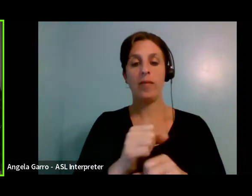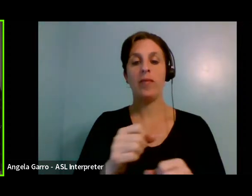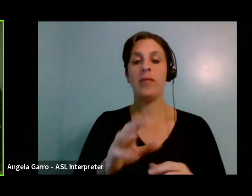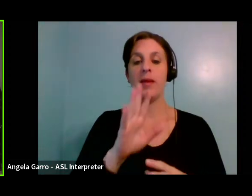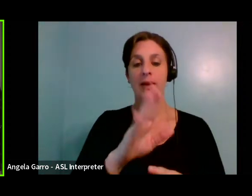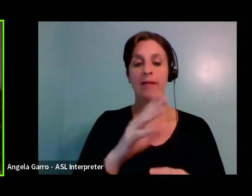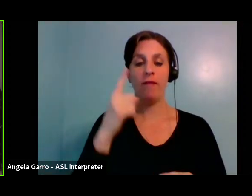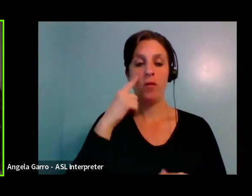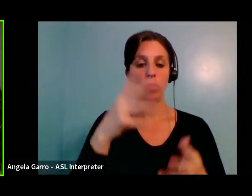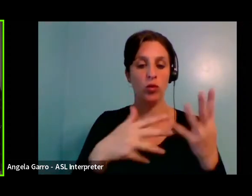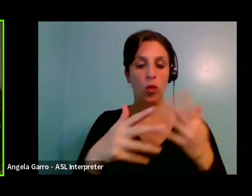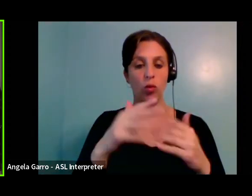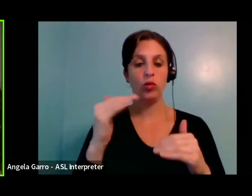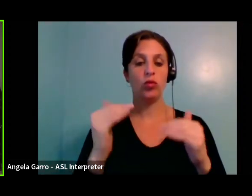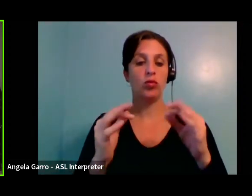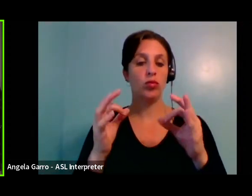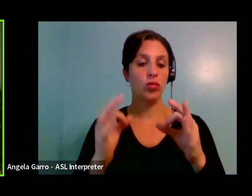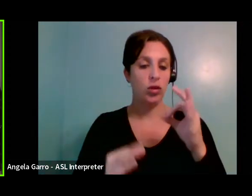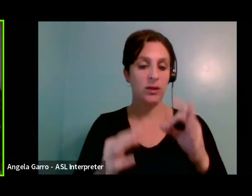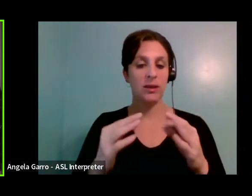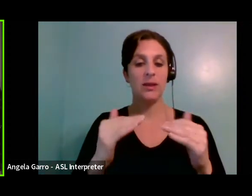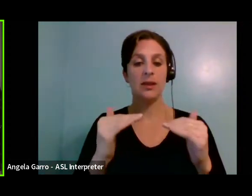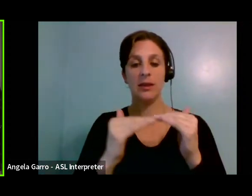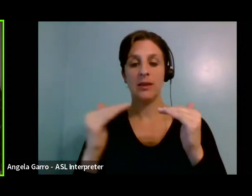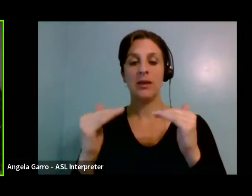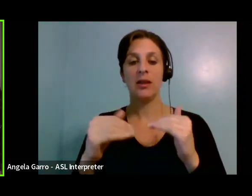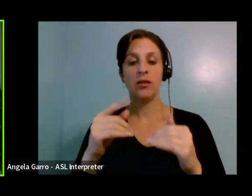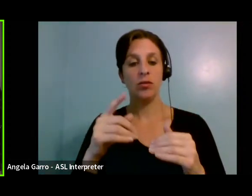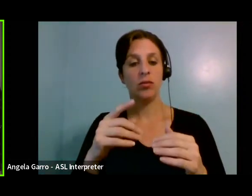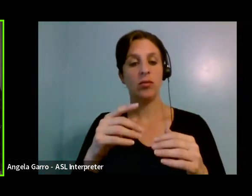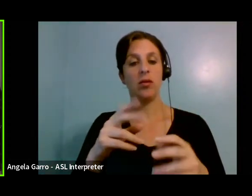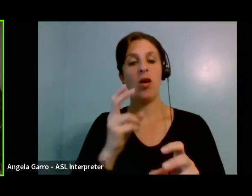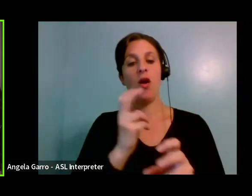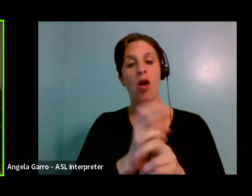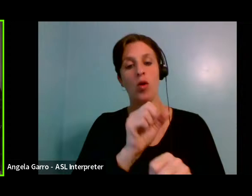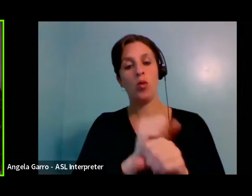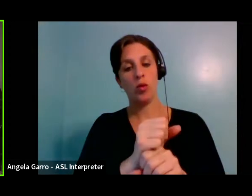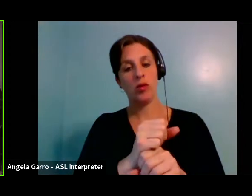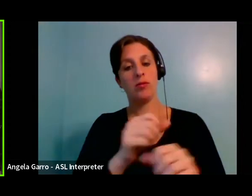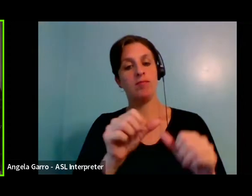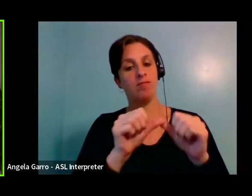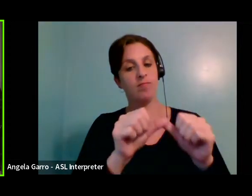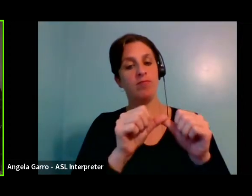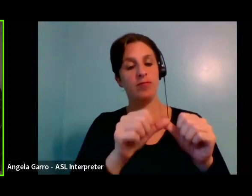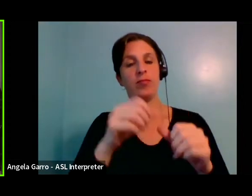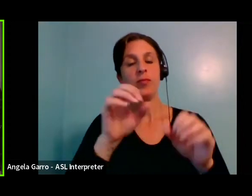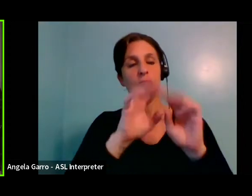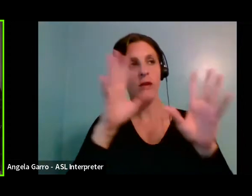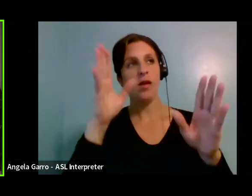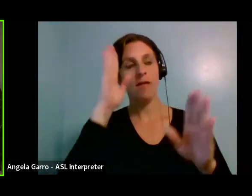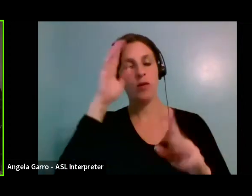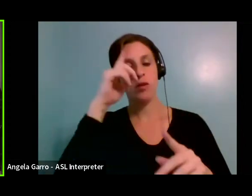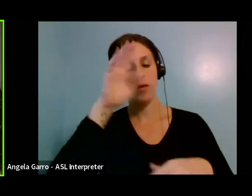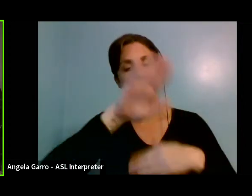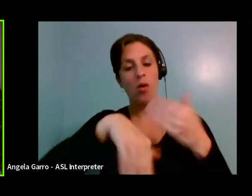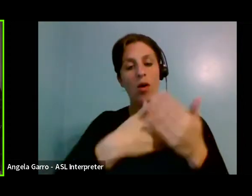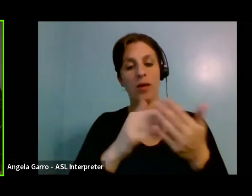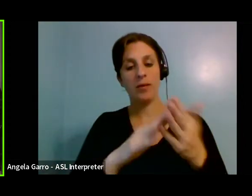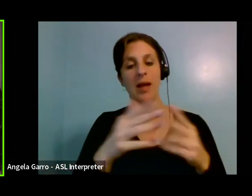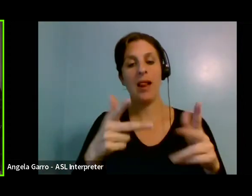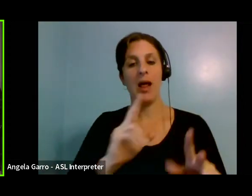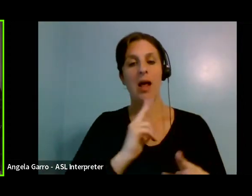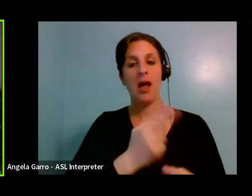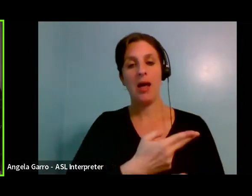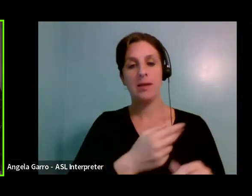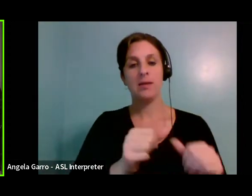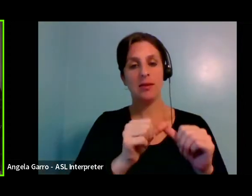work that lies ahead to build a brighter future for all of our communities. Let us carry on